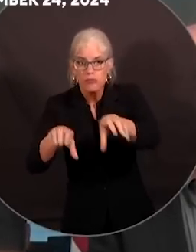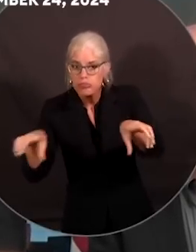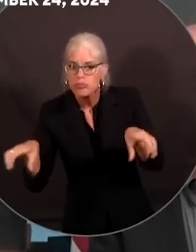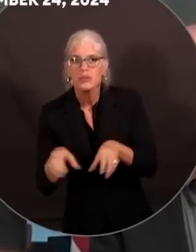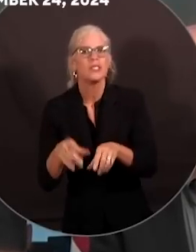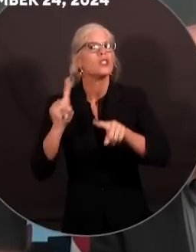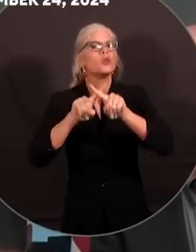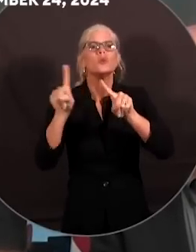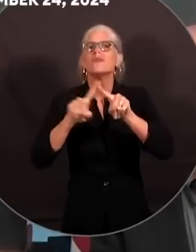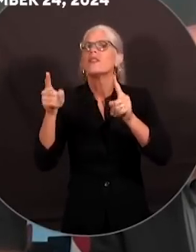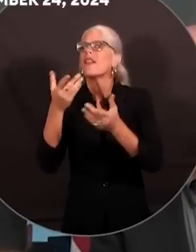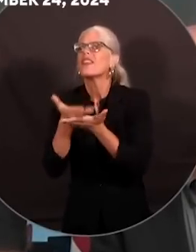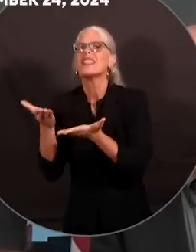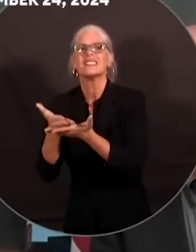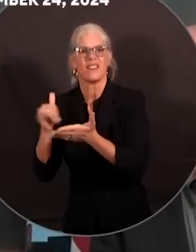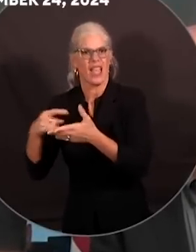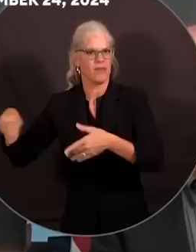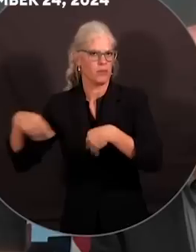visit